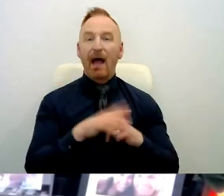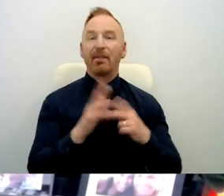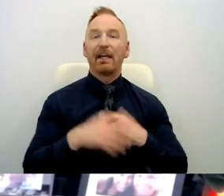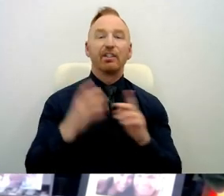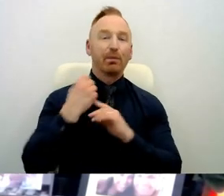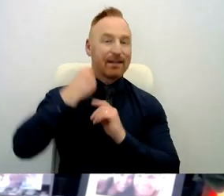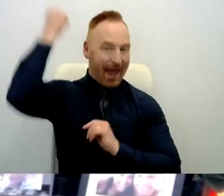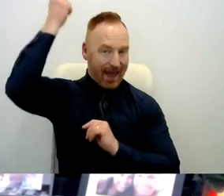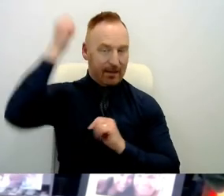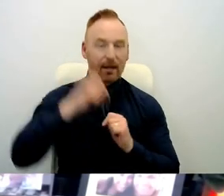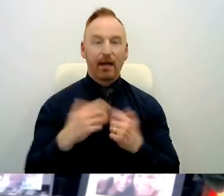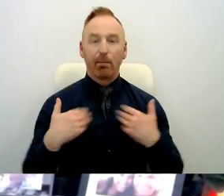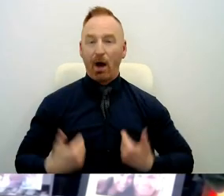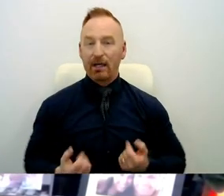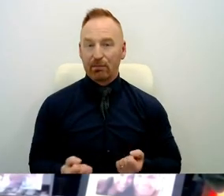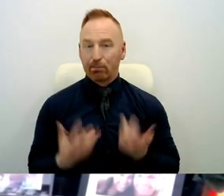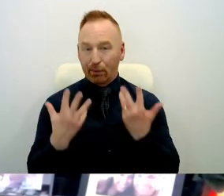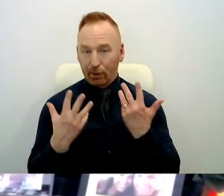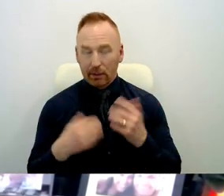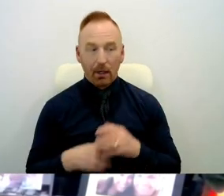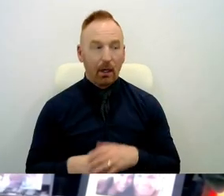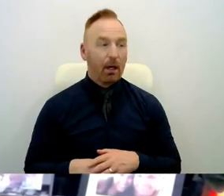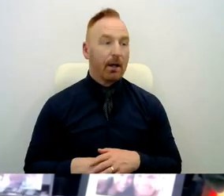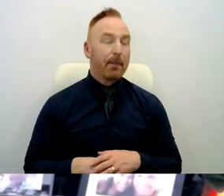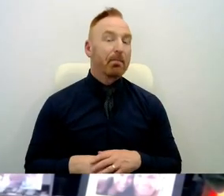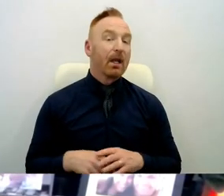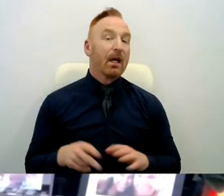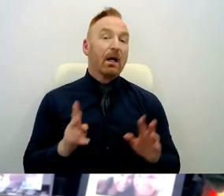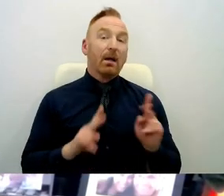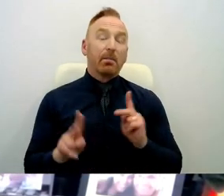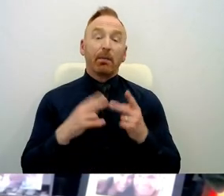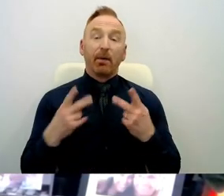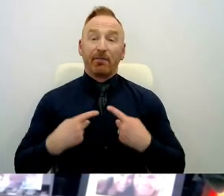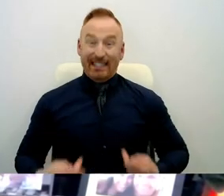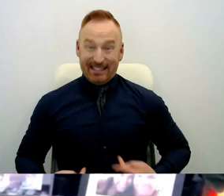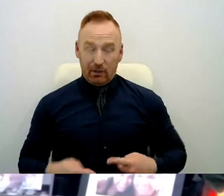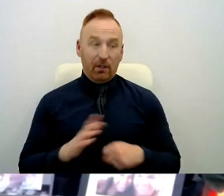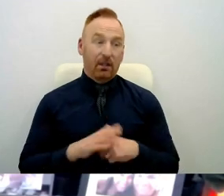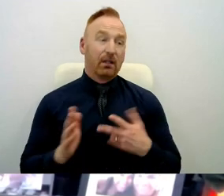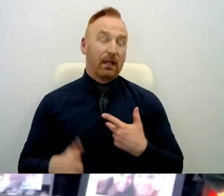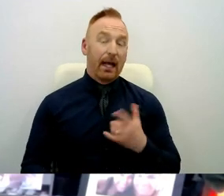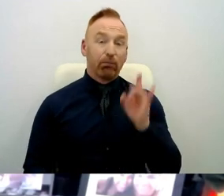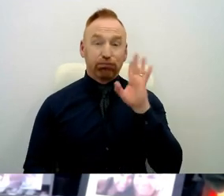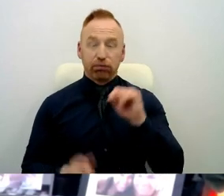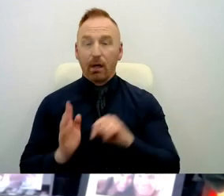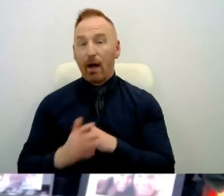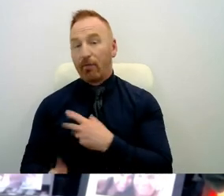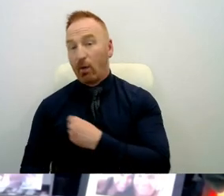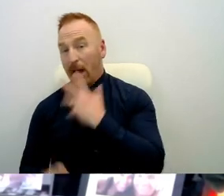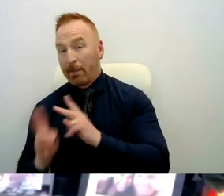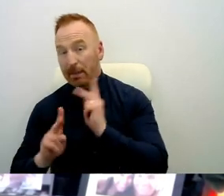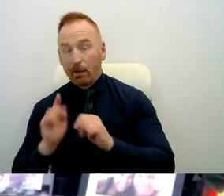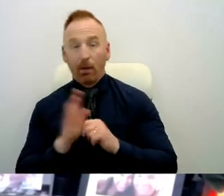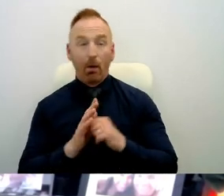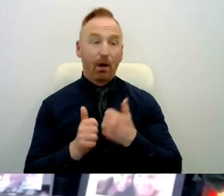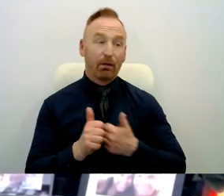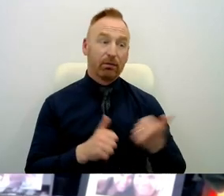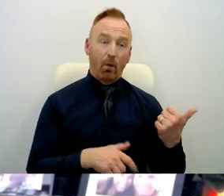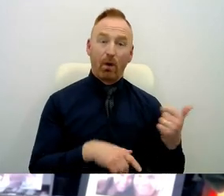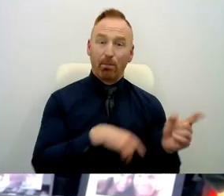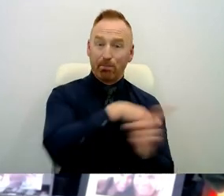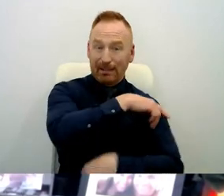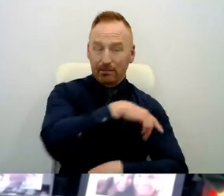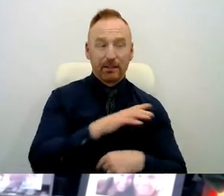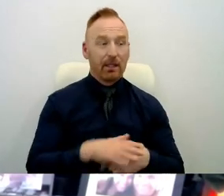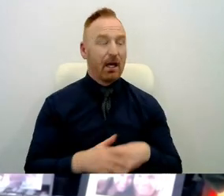Like Marie-Joseph Angélique, enslaved persons in Canada were subjected to physical torture at the whim of white people in authority as punishment for not working to